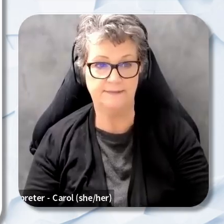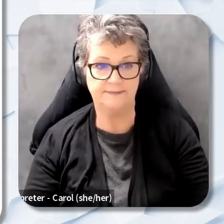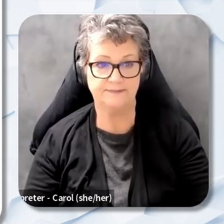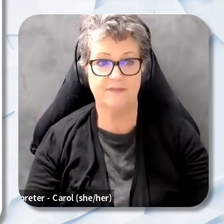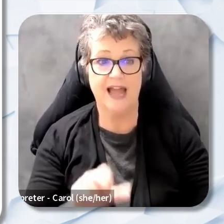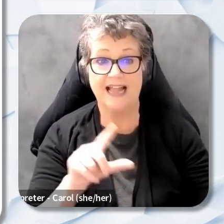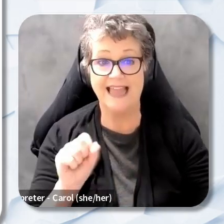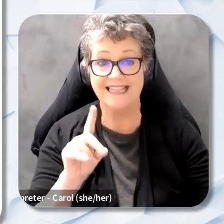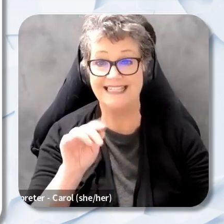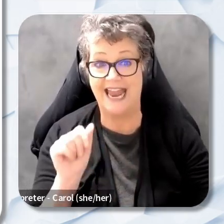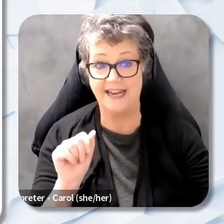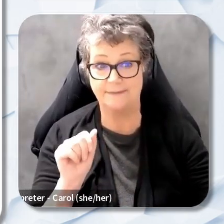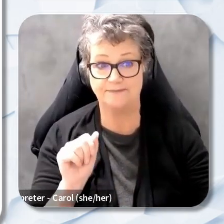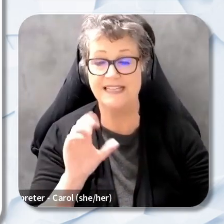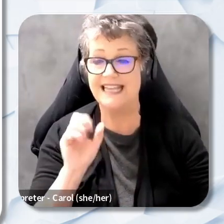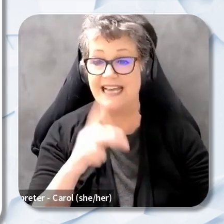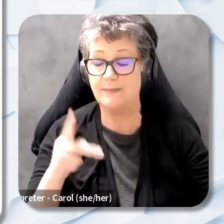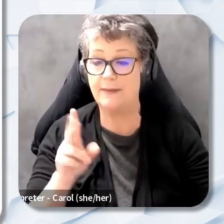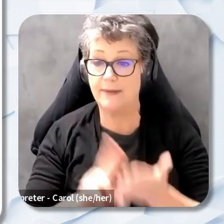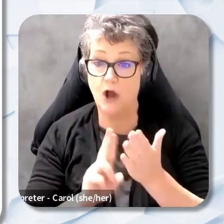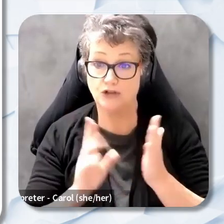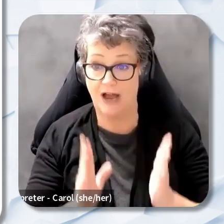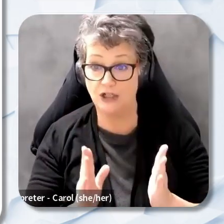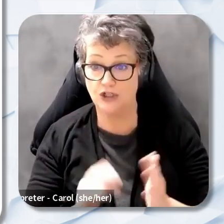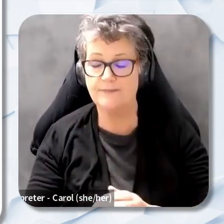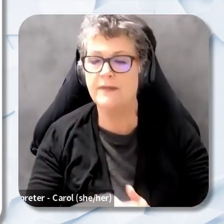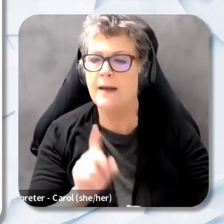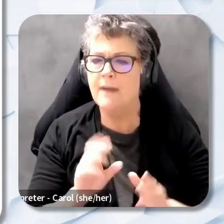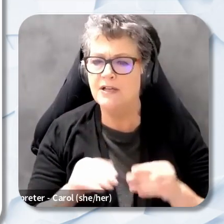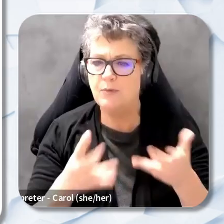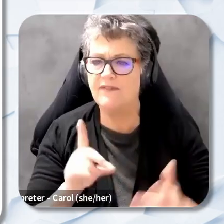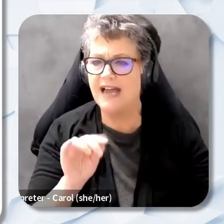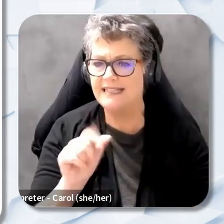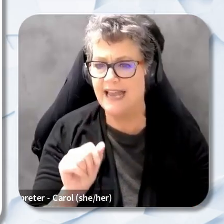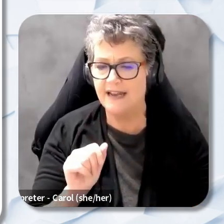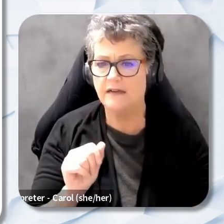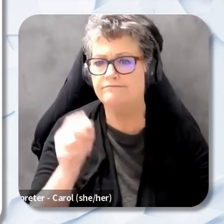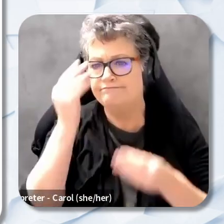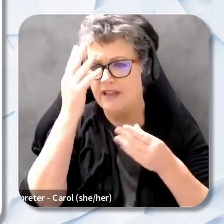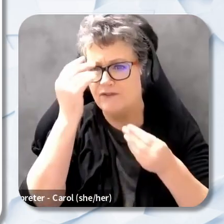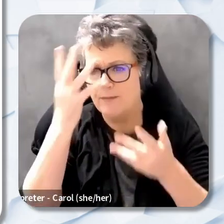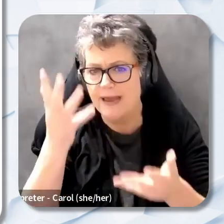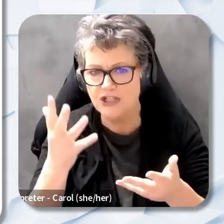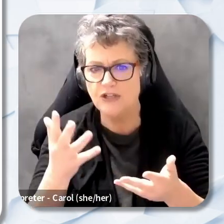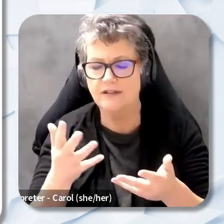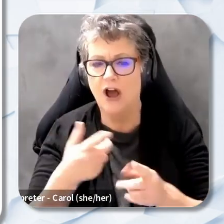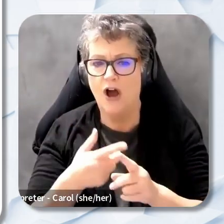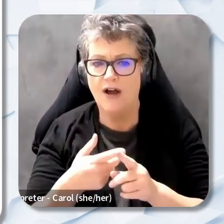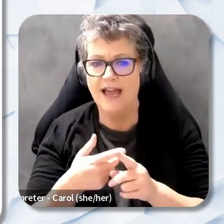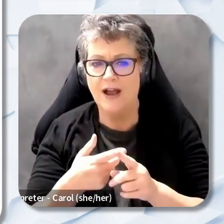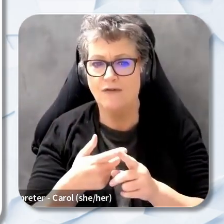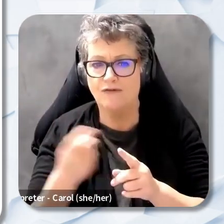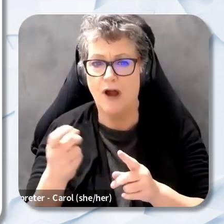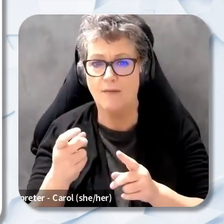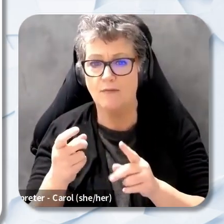Class data. CSPP contractors must provide data and information requested by the regional and